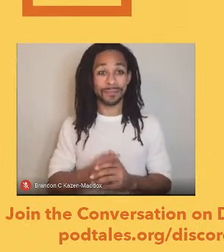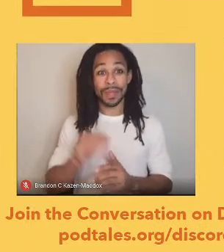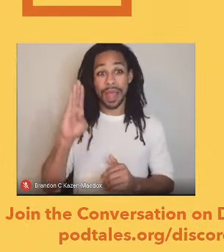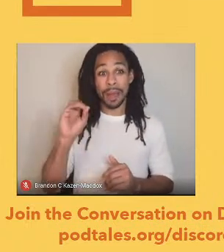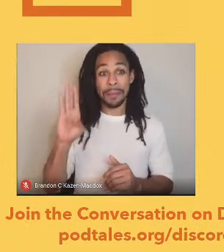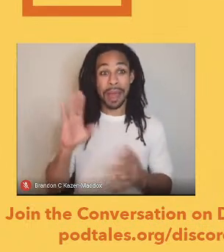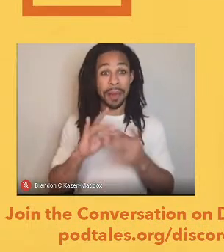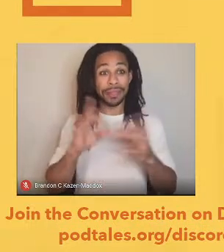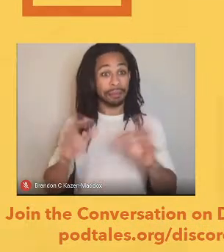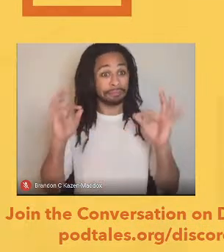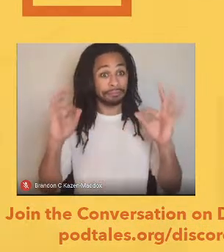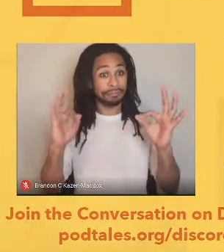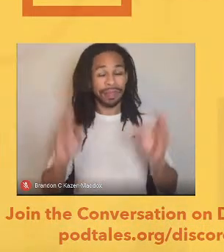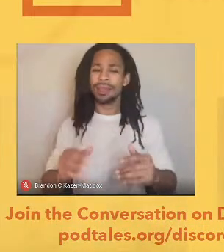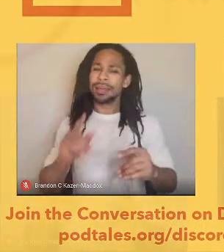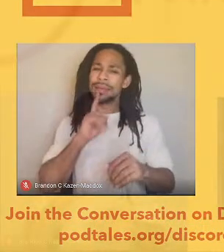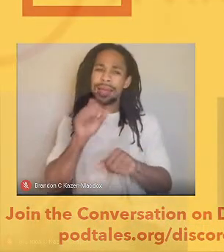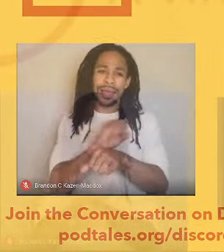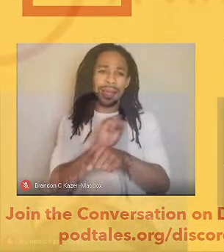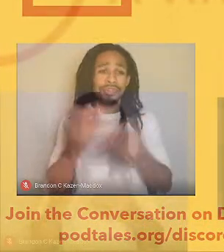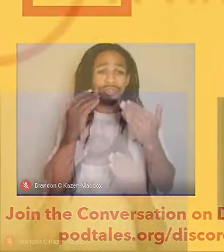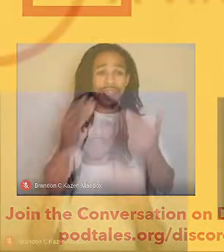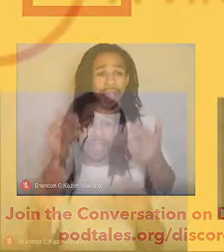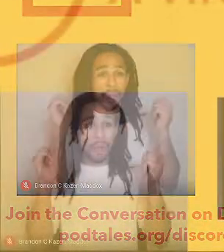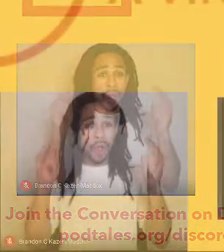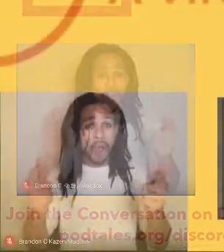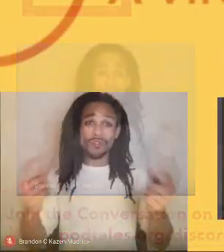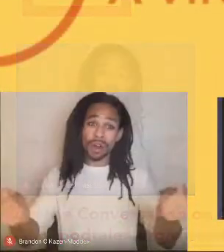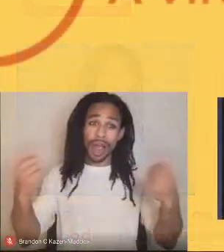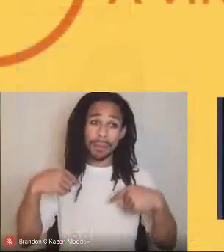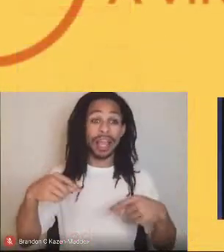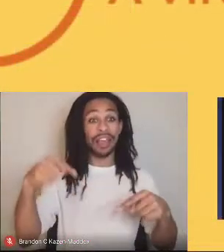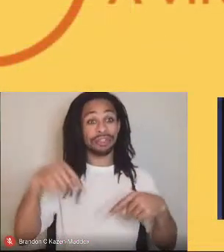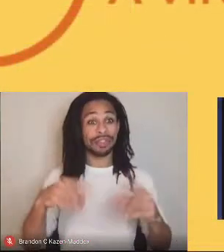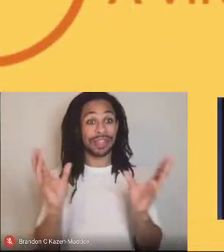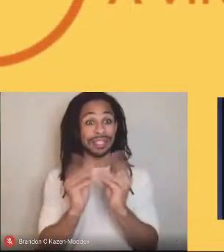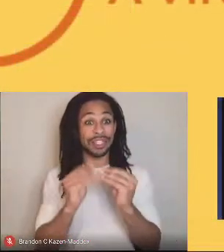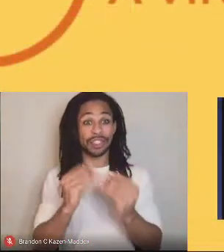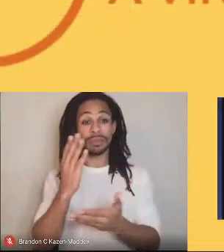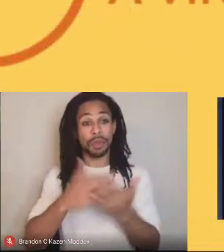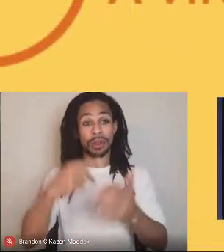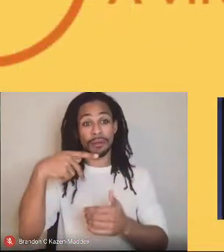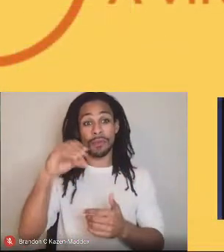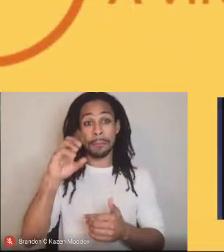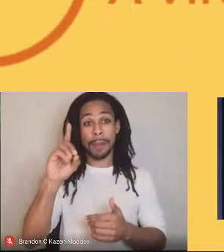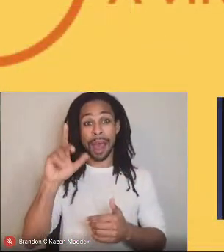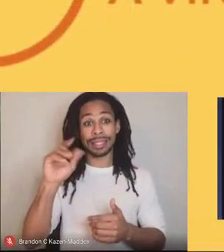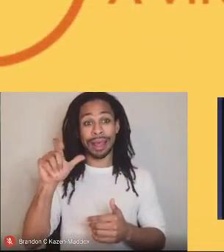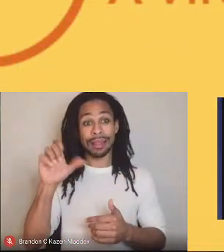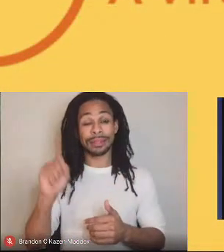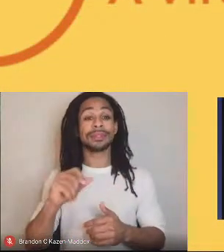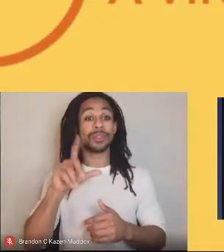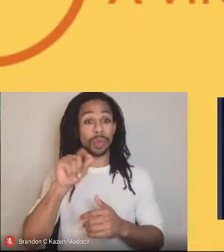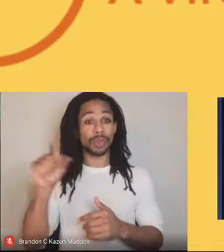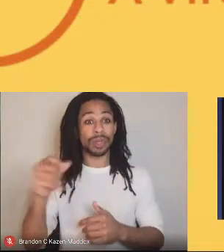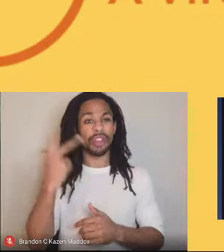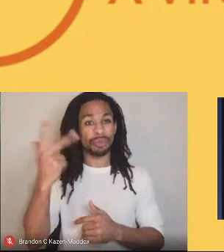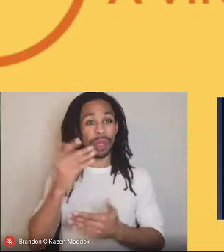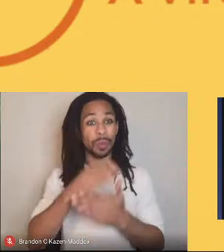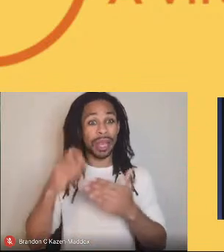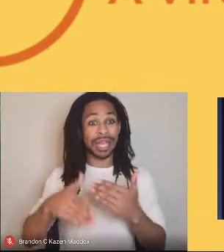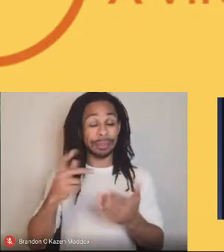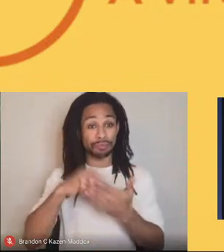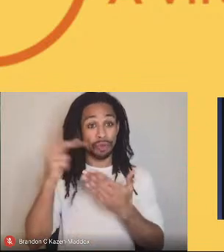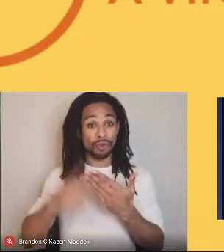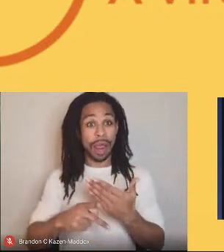Absolutely. All right. Thank you, everyone, so much for coming. This session is a part of PodTales 2020, 3 weekends of programming brought to you